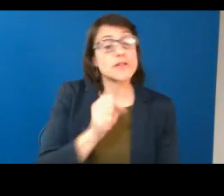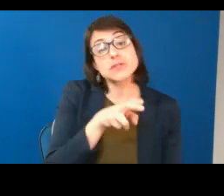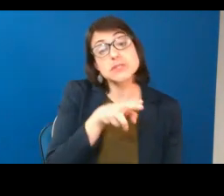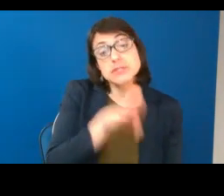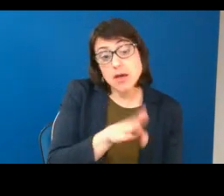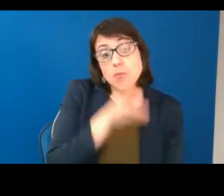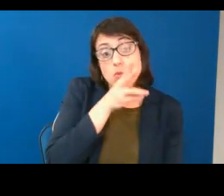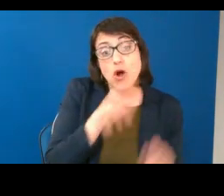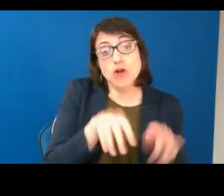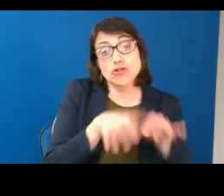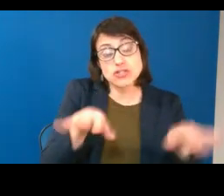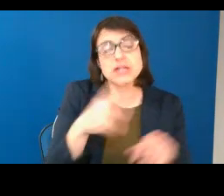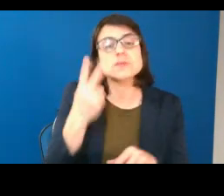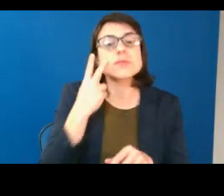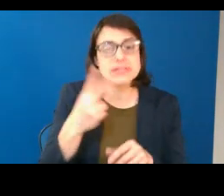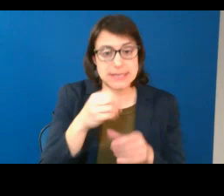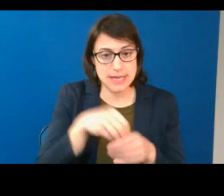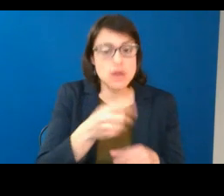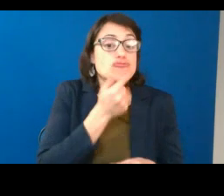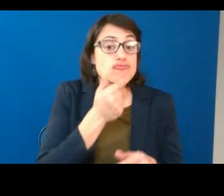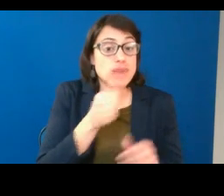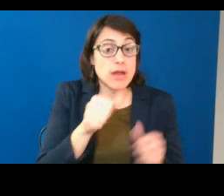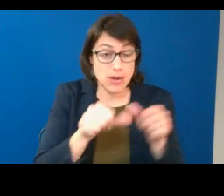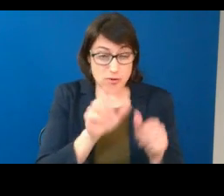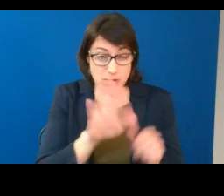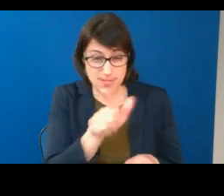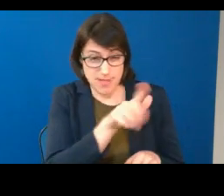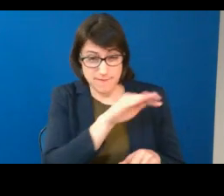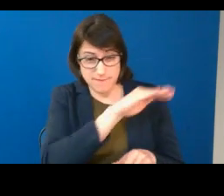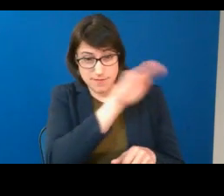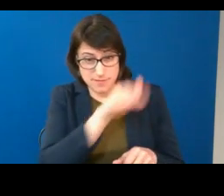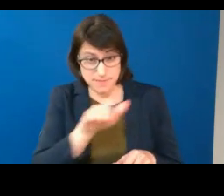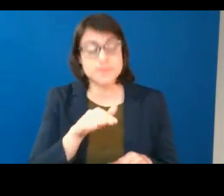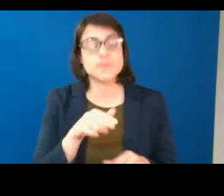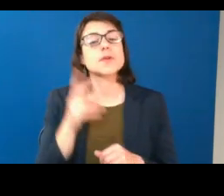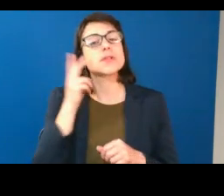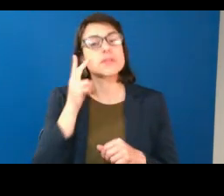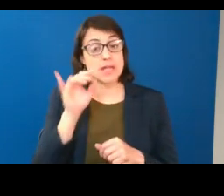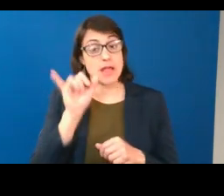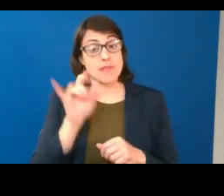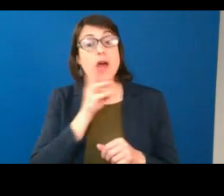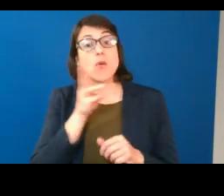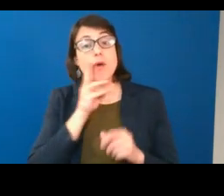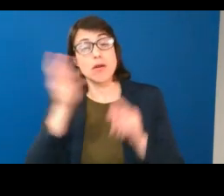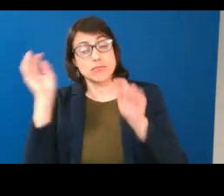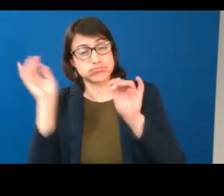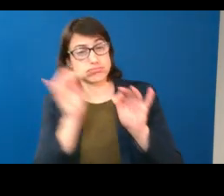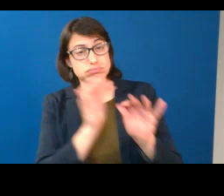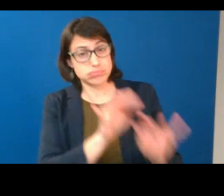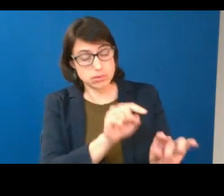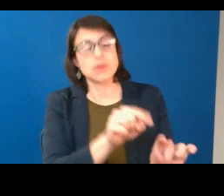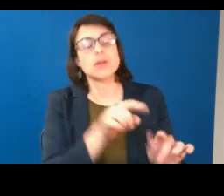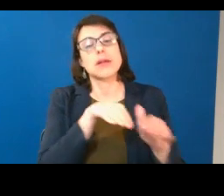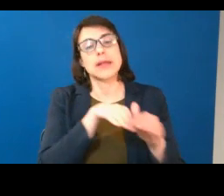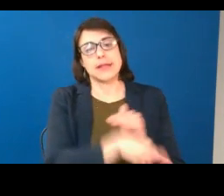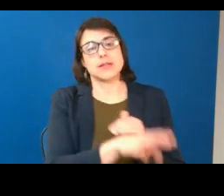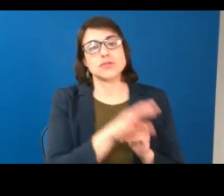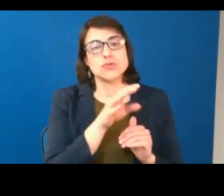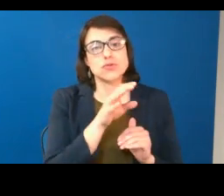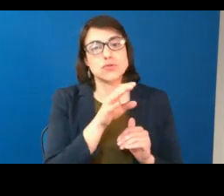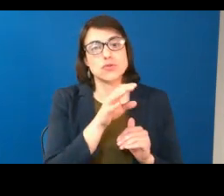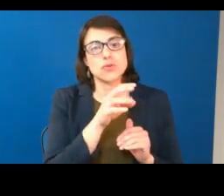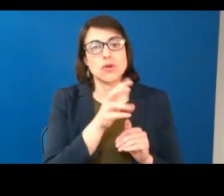see highlighted in the red area on the left there where eventually all that water coalesces into the main river channel and crosses into the US, which is